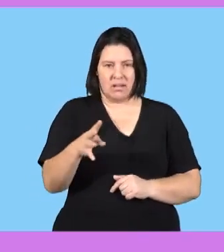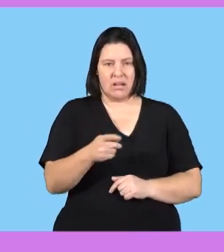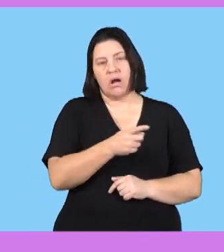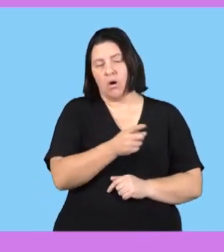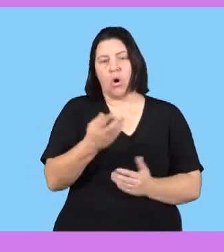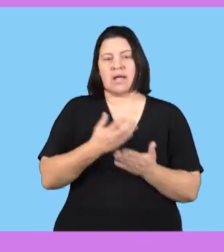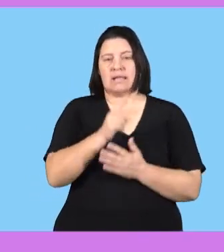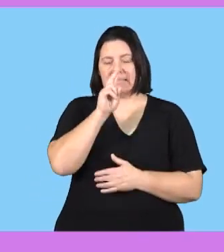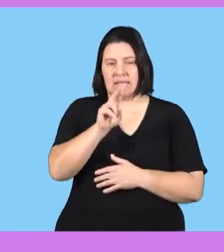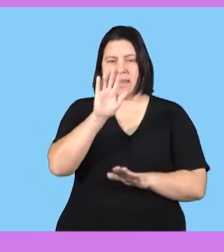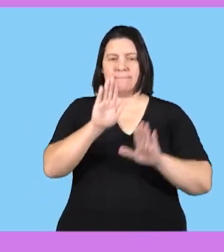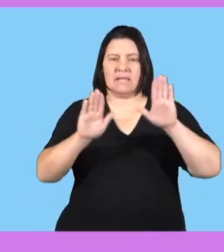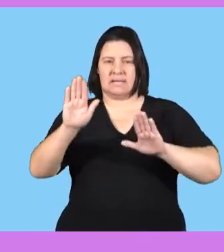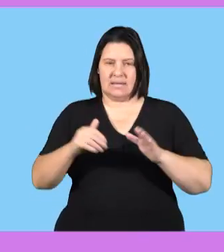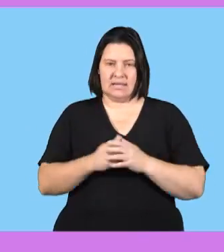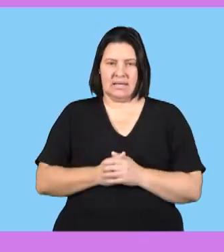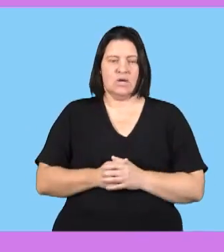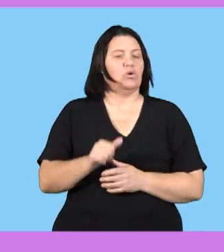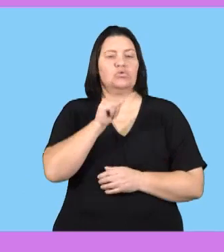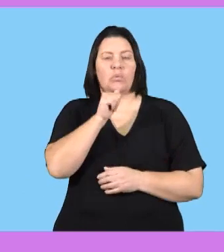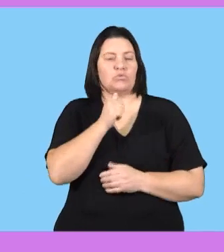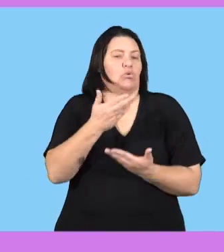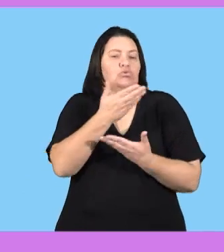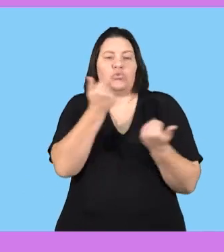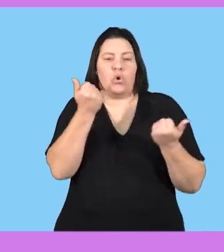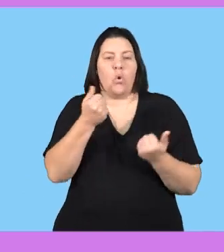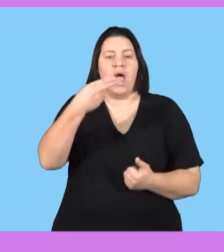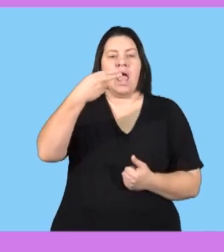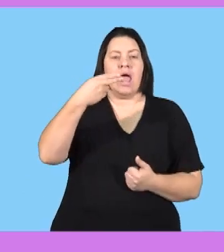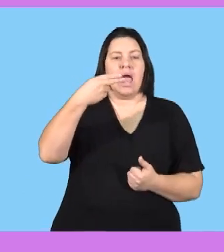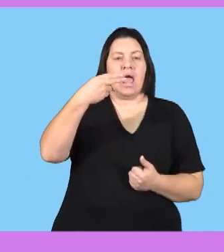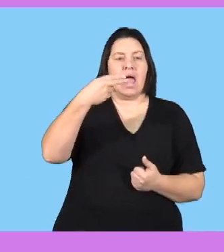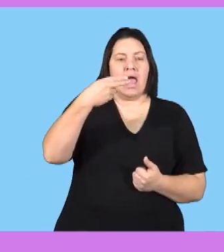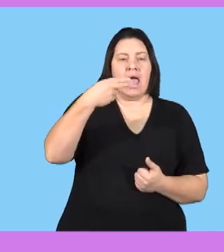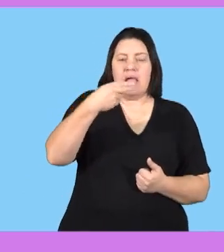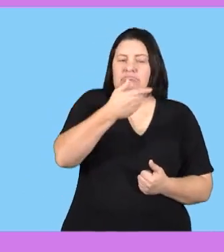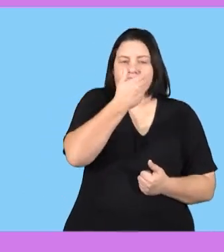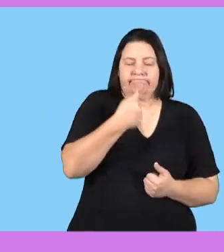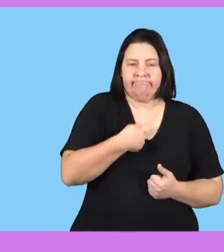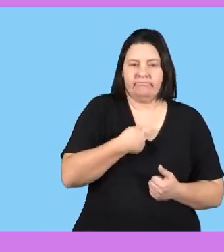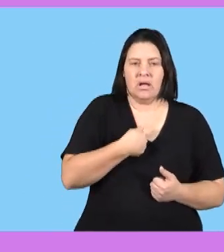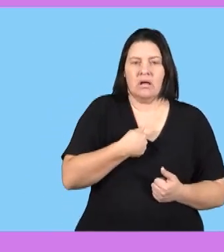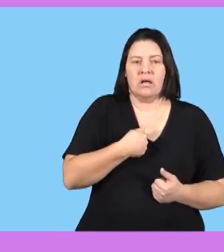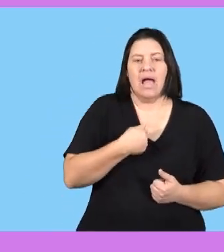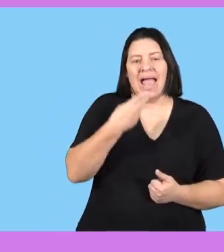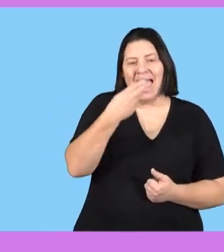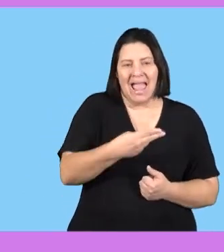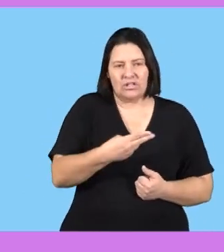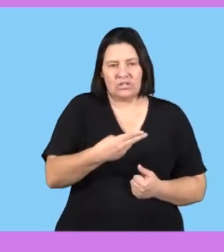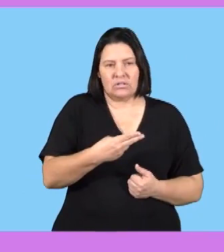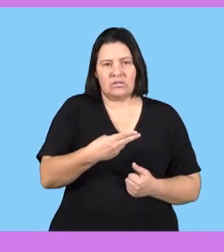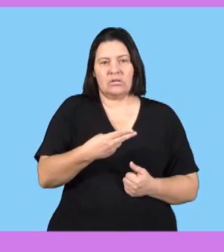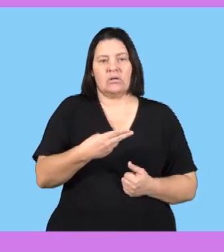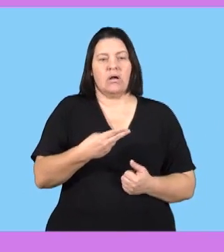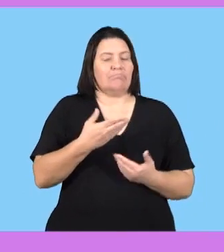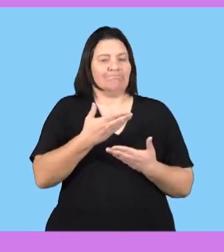table, I hope already you can see the pattern, even if we don't know what the value of A is. Determine the value of